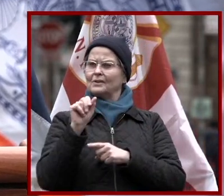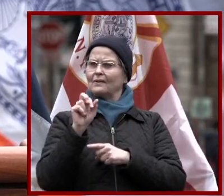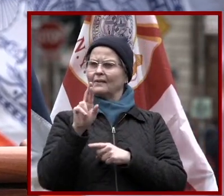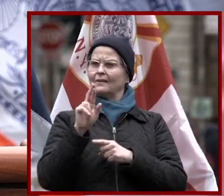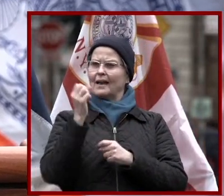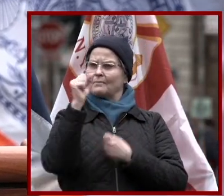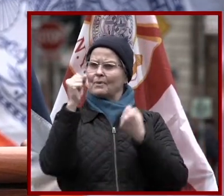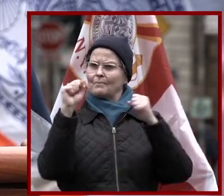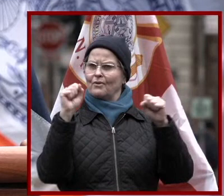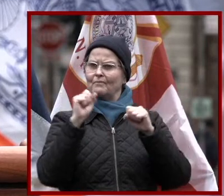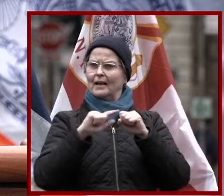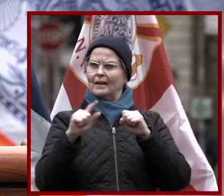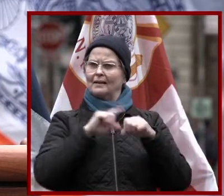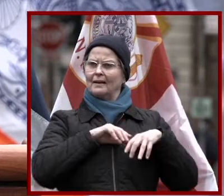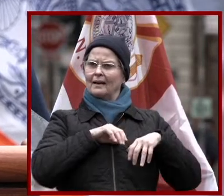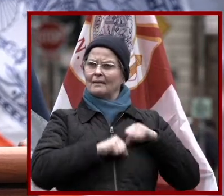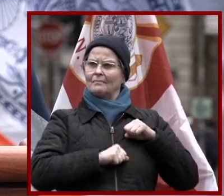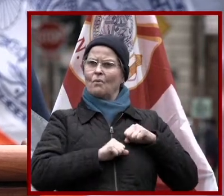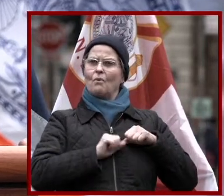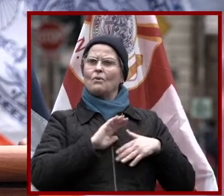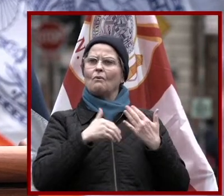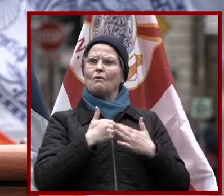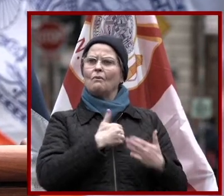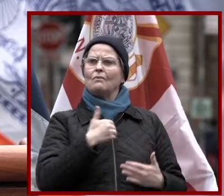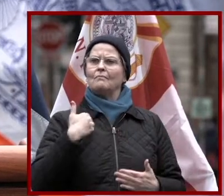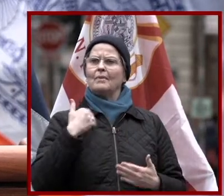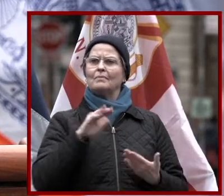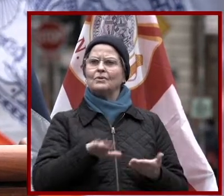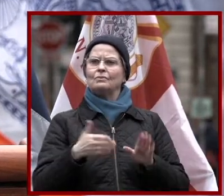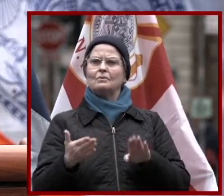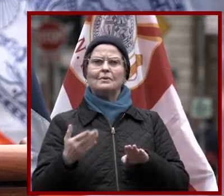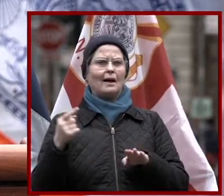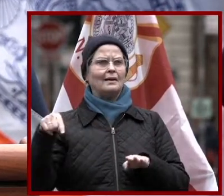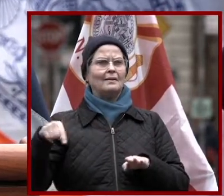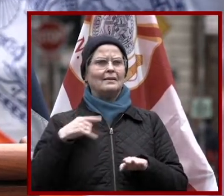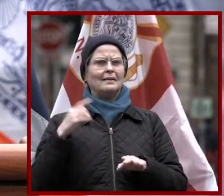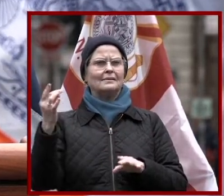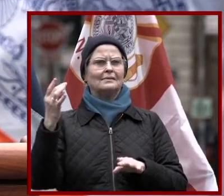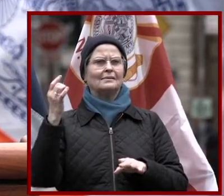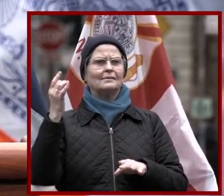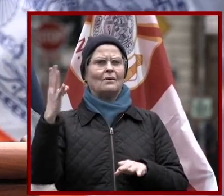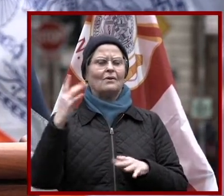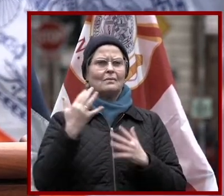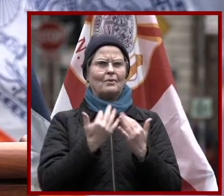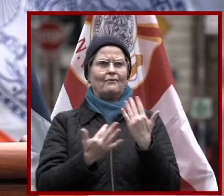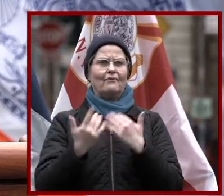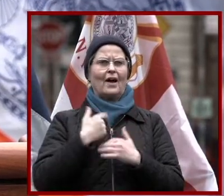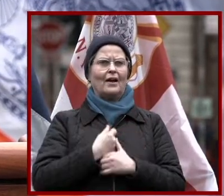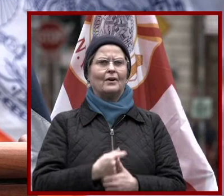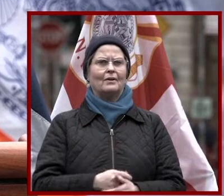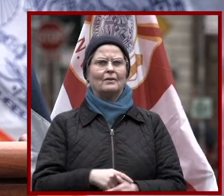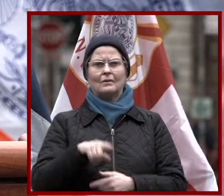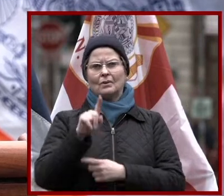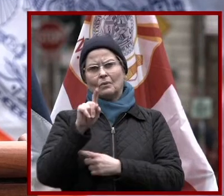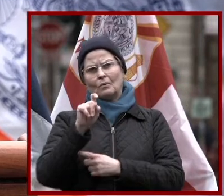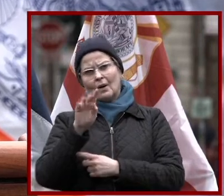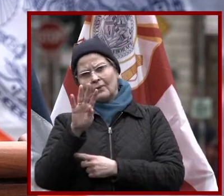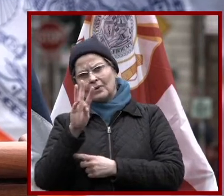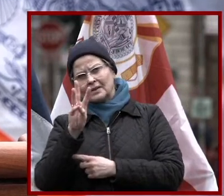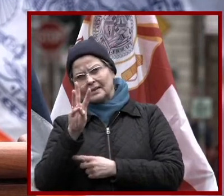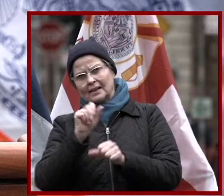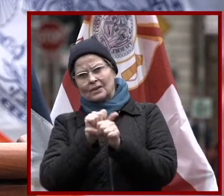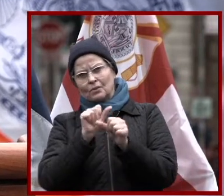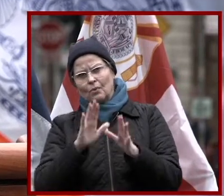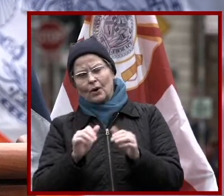movement and mourned our members and friends who died in this tragedy. 146 workers, mostly